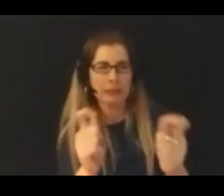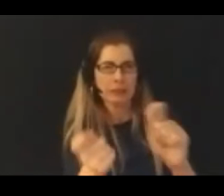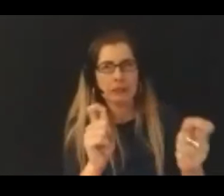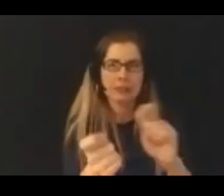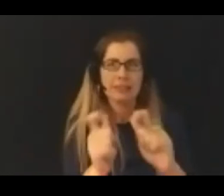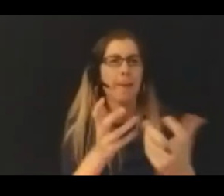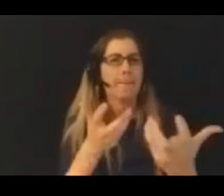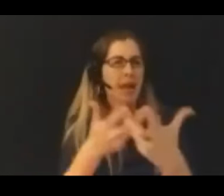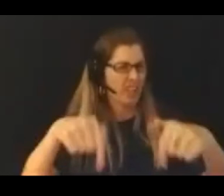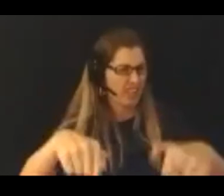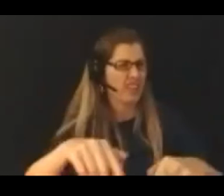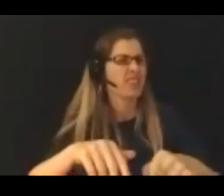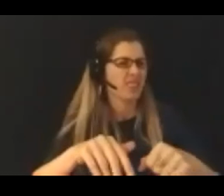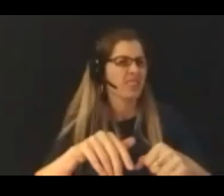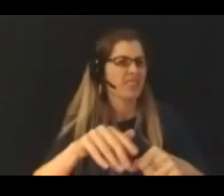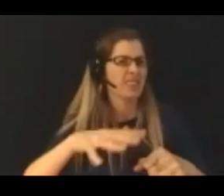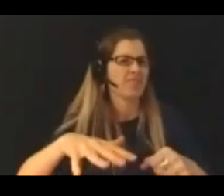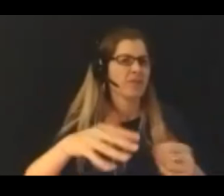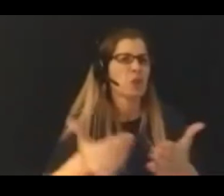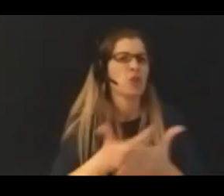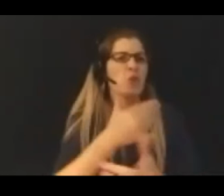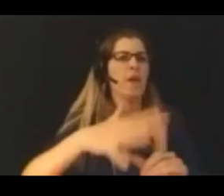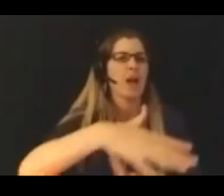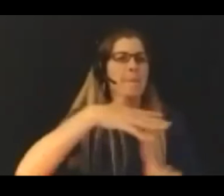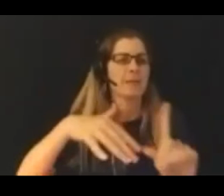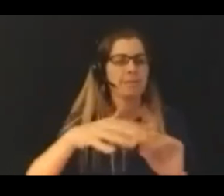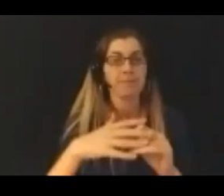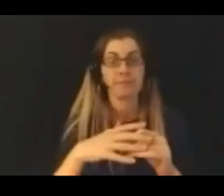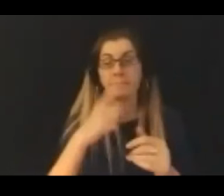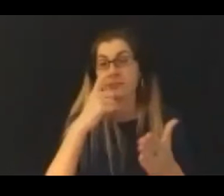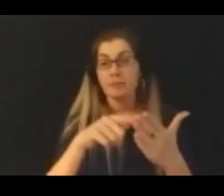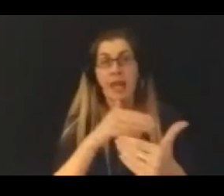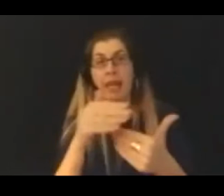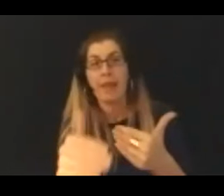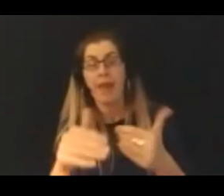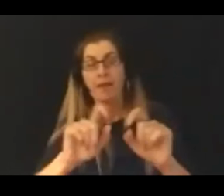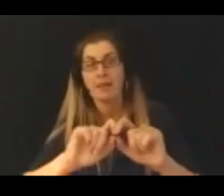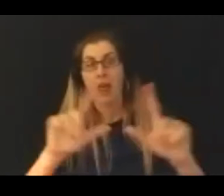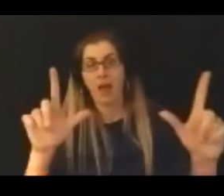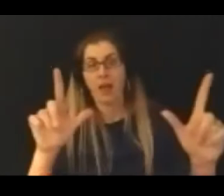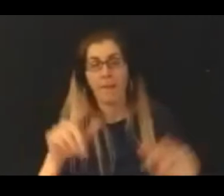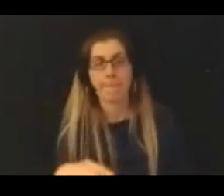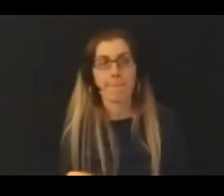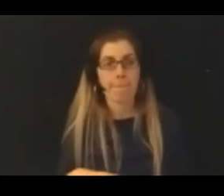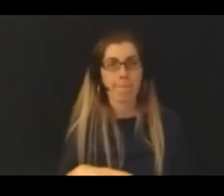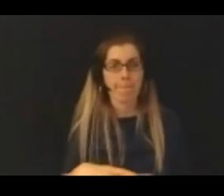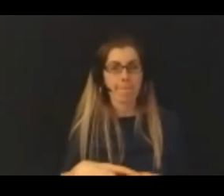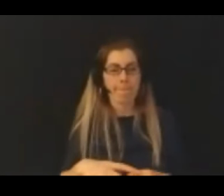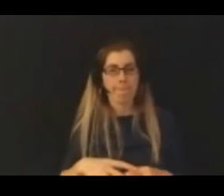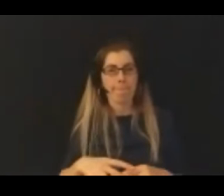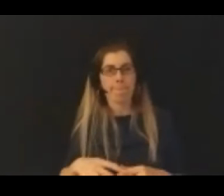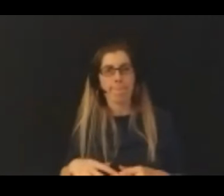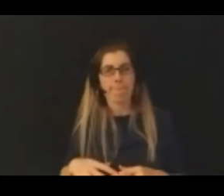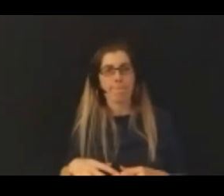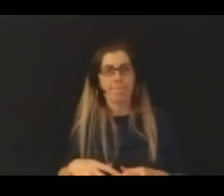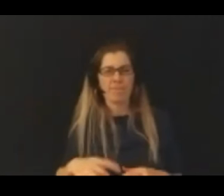climate. And if you want to go to the next slide, let's see. I